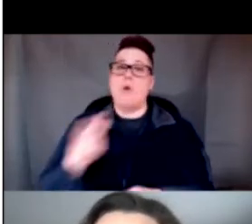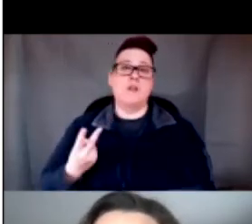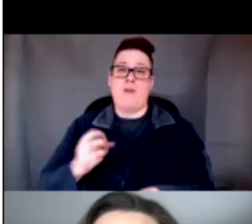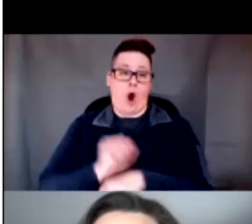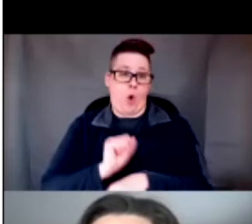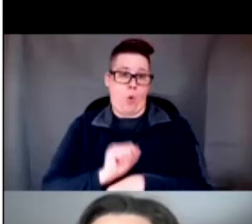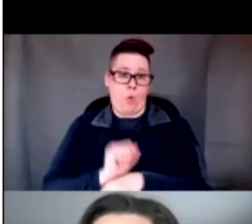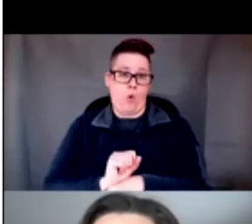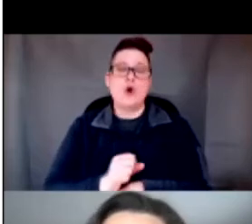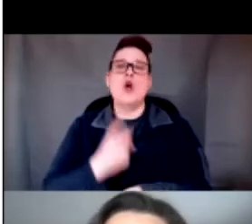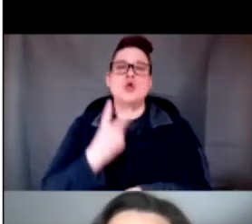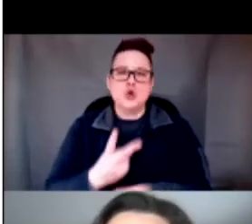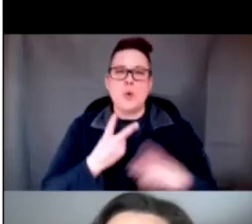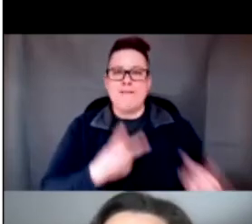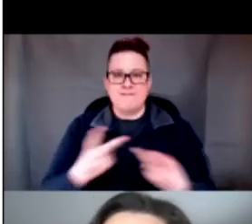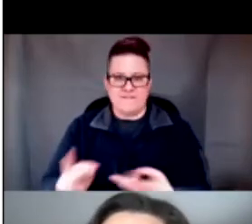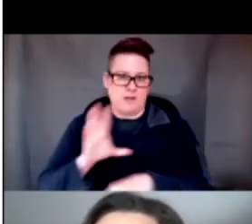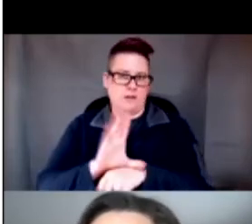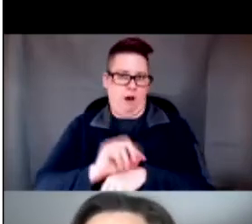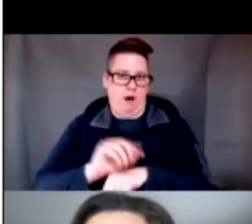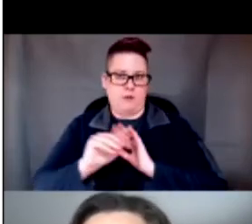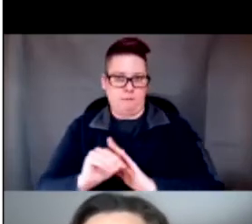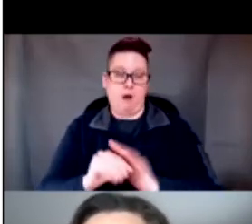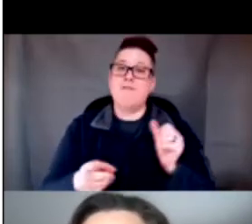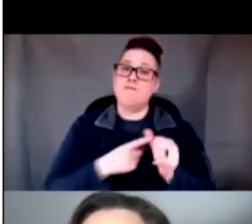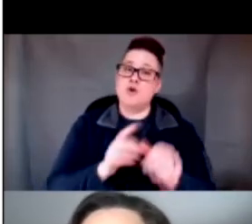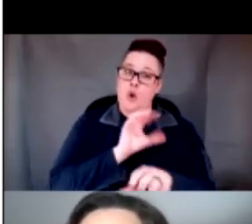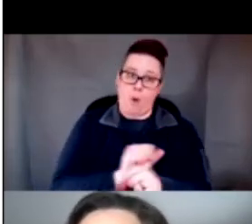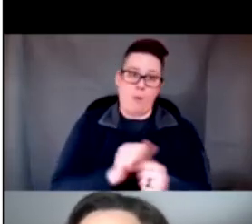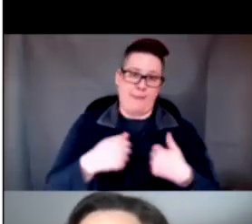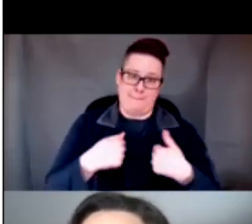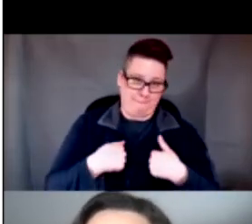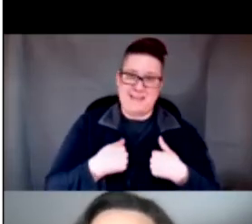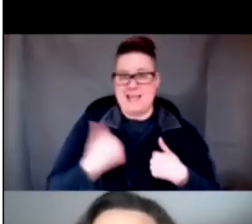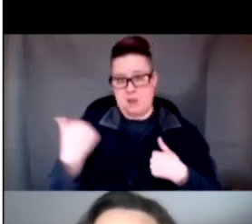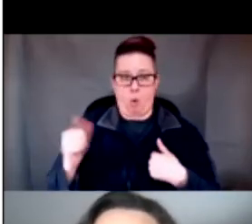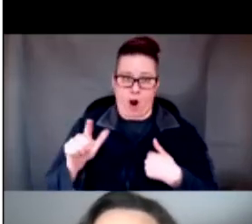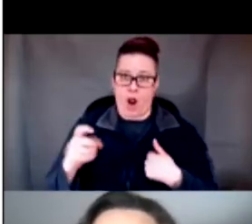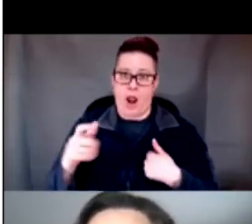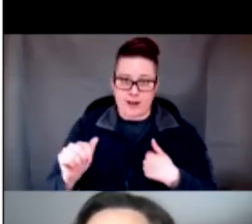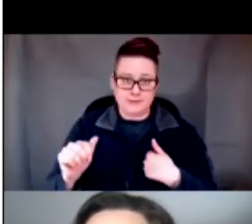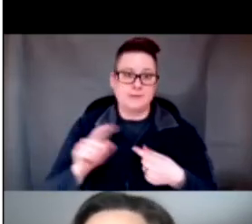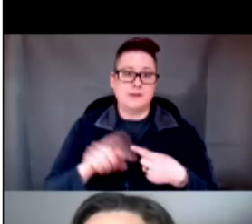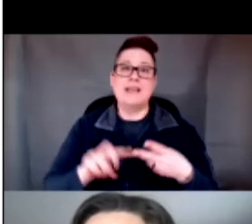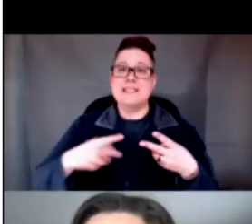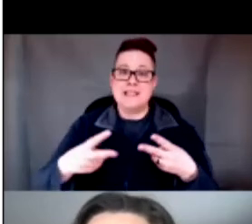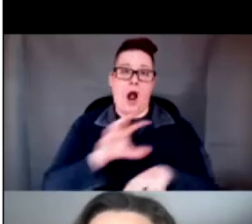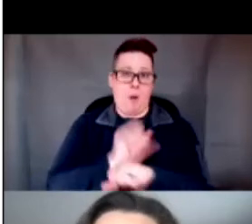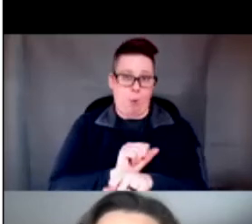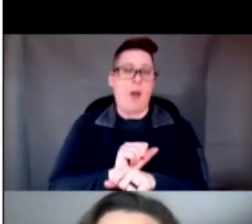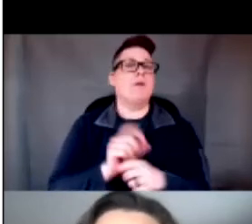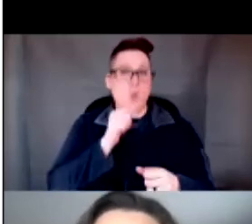is a 2-visit consultation model. The first appointment with either myself or Alexa Weeks, and the second appointment with